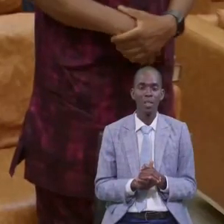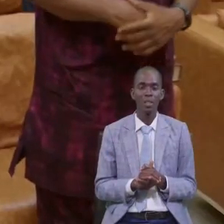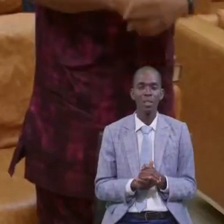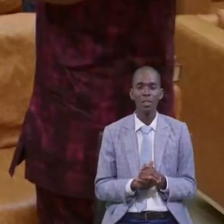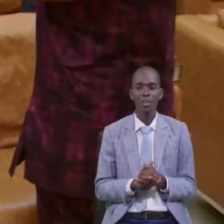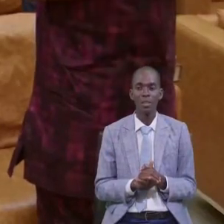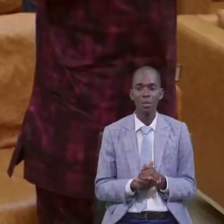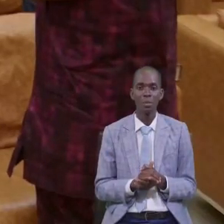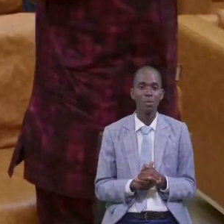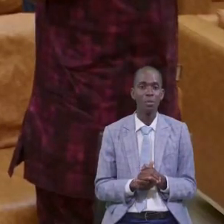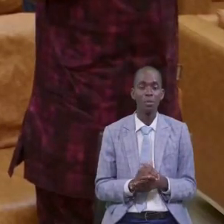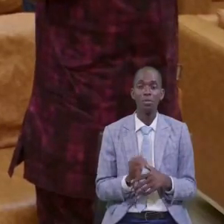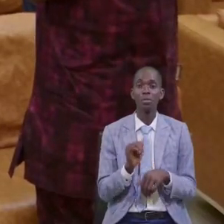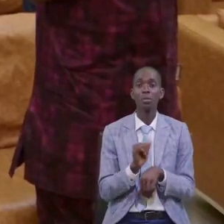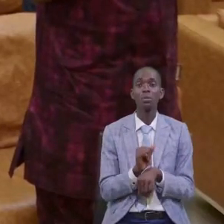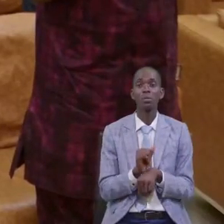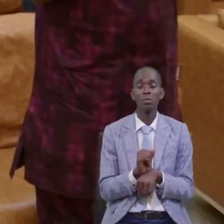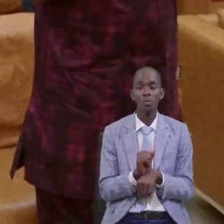Profession